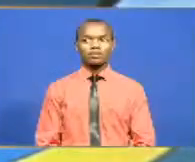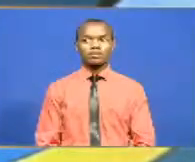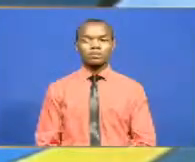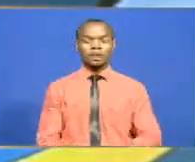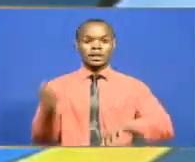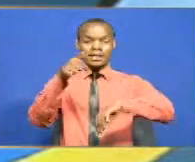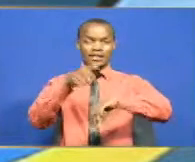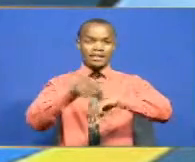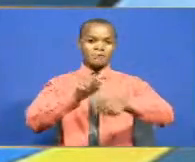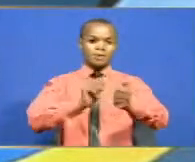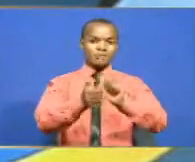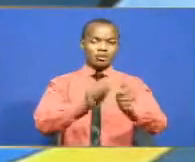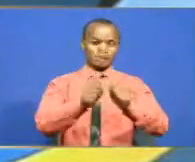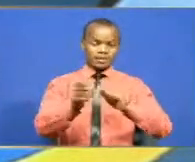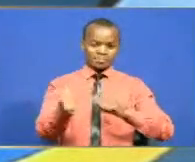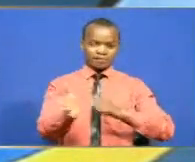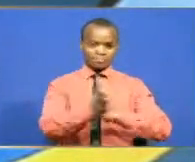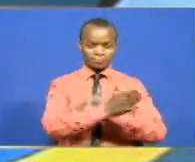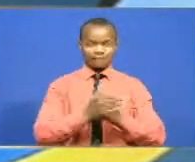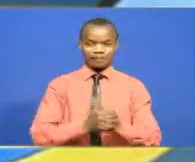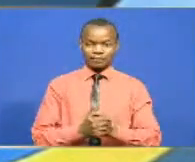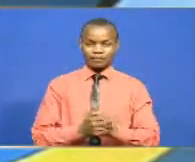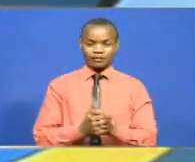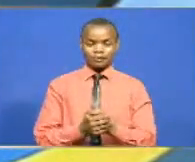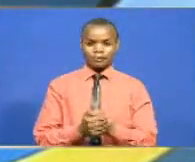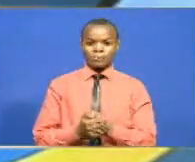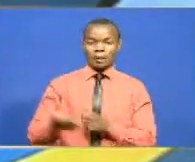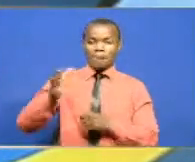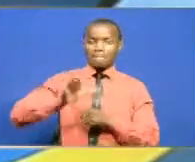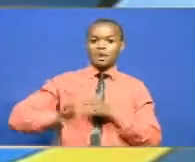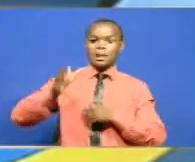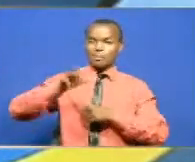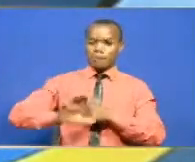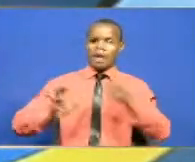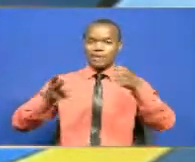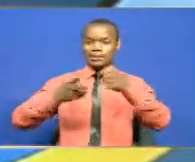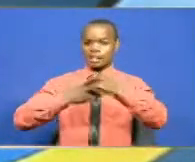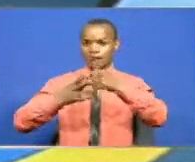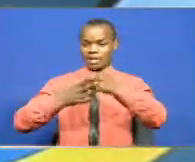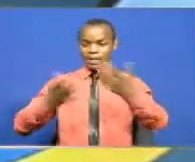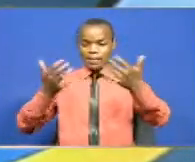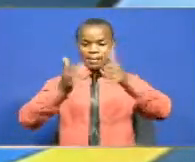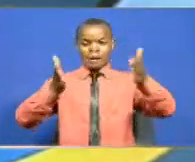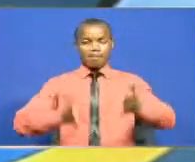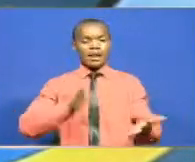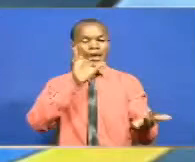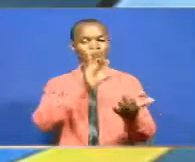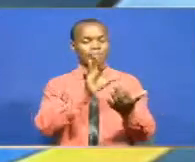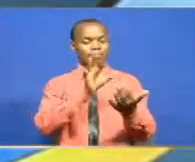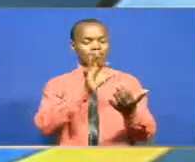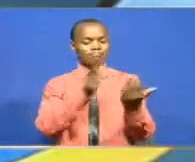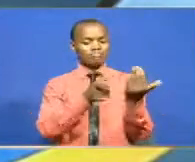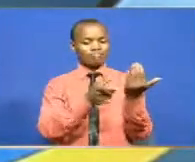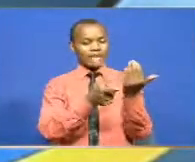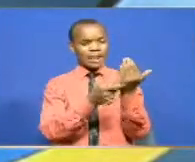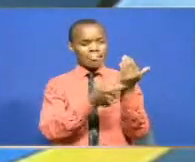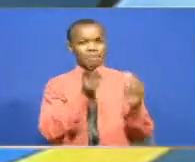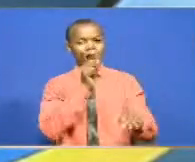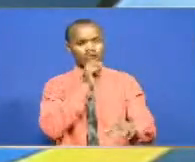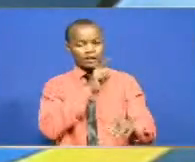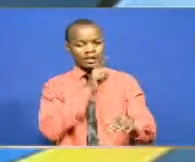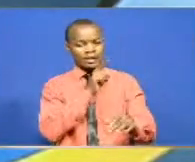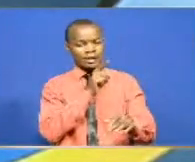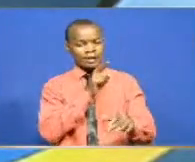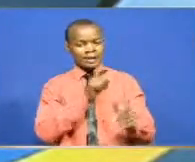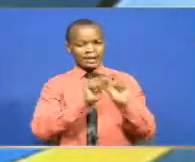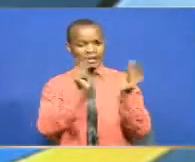Time to play now, and we begin with basketball, where seven foreign-based players were named in the national basketball team that will represent Kenya